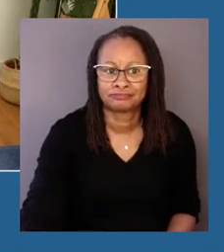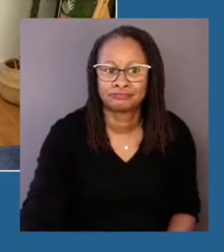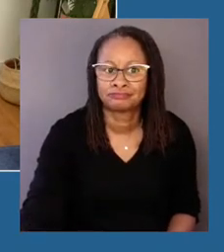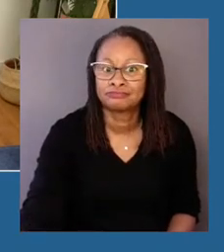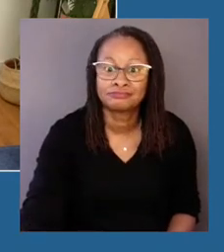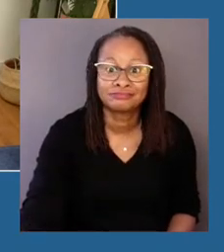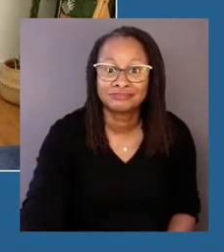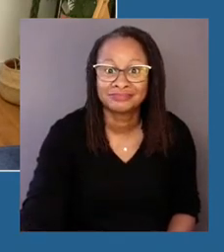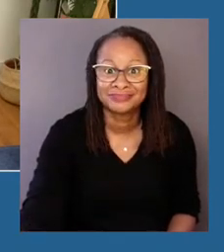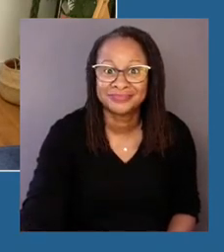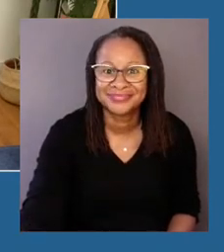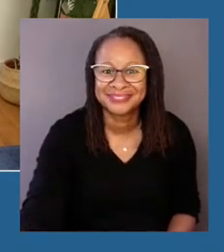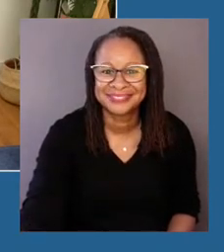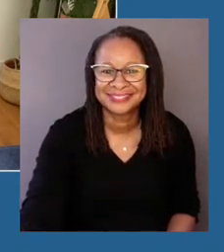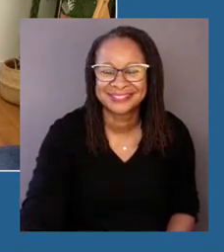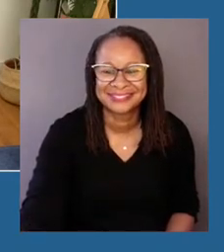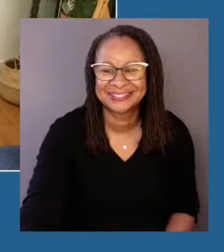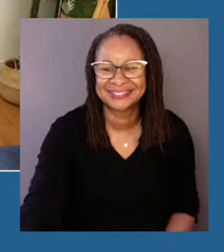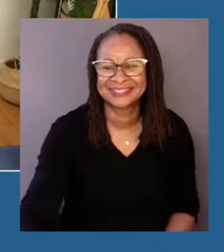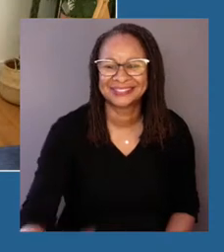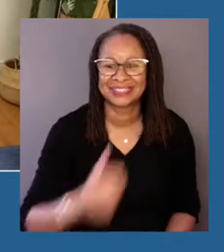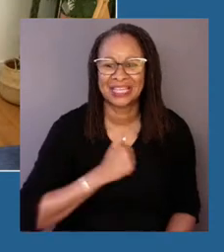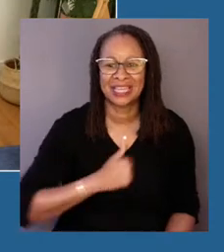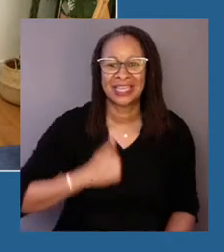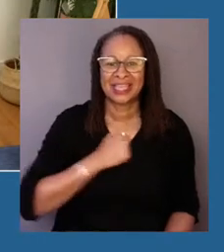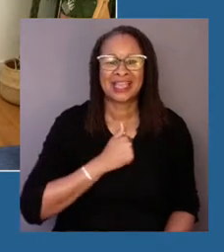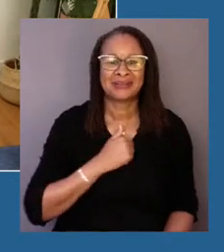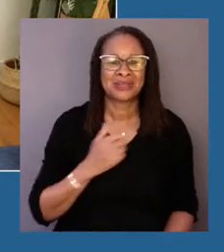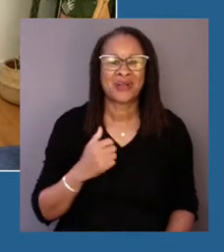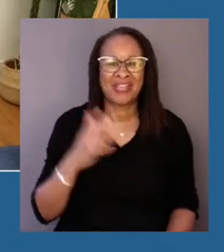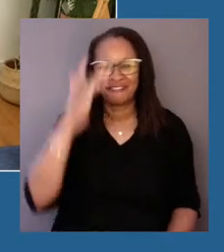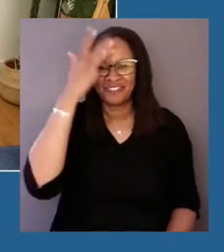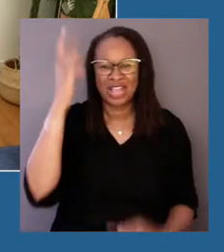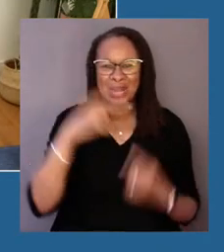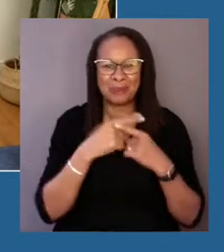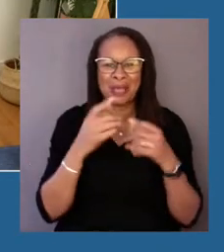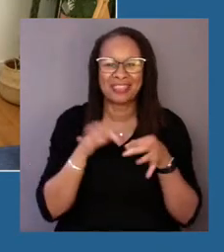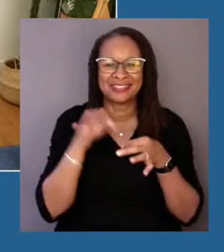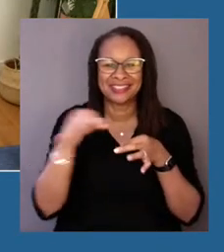I'm sorry. I keep forgetting about the delay.